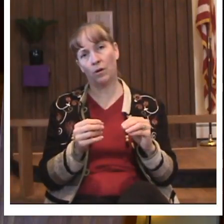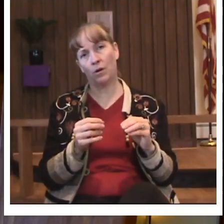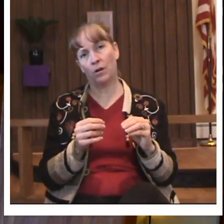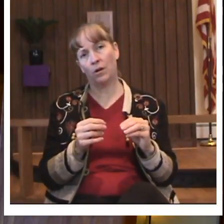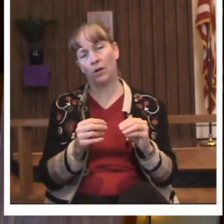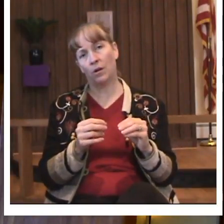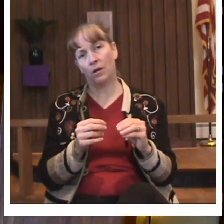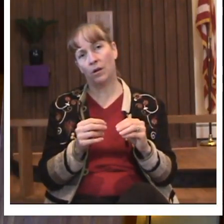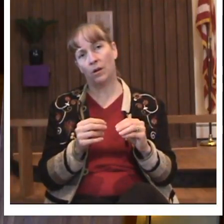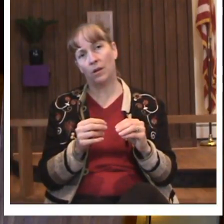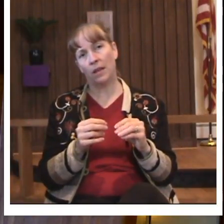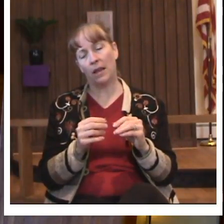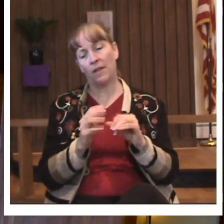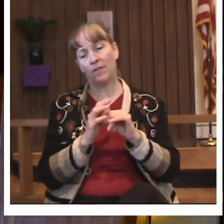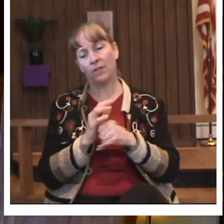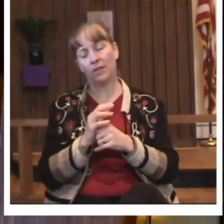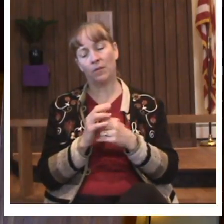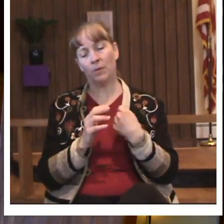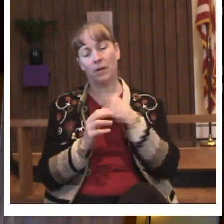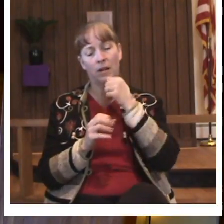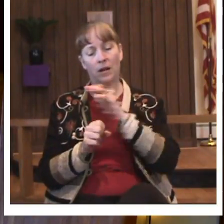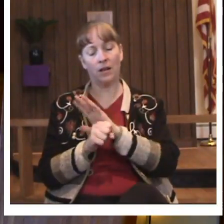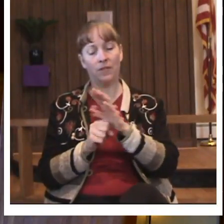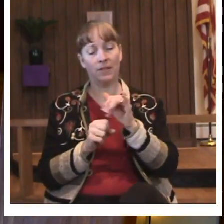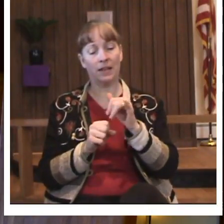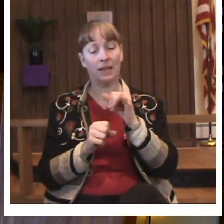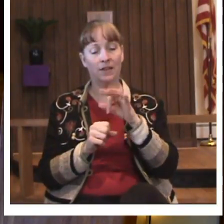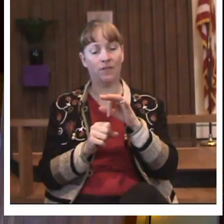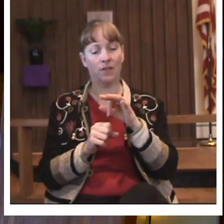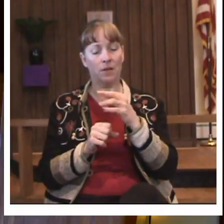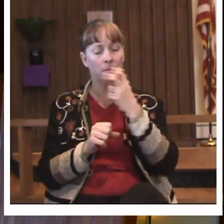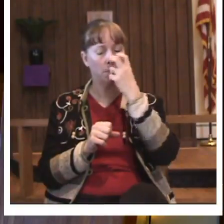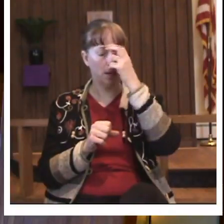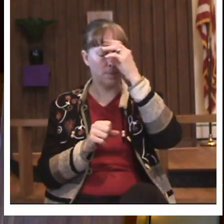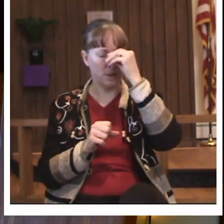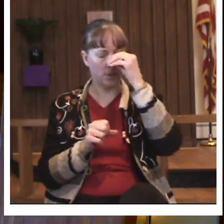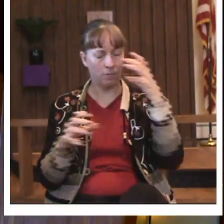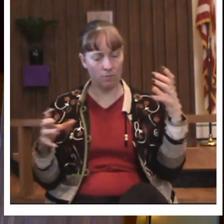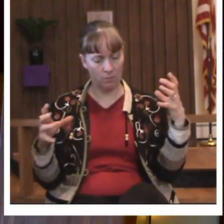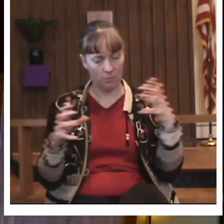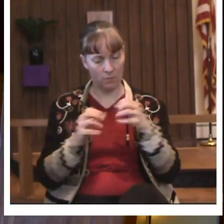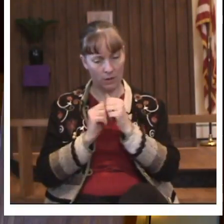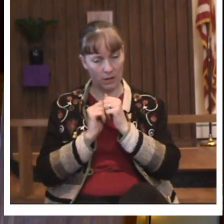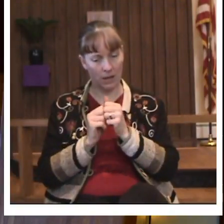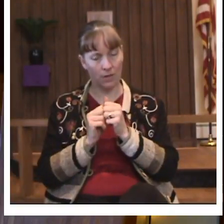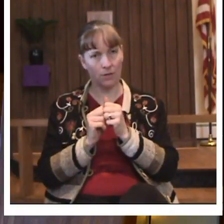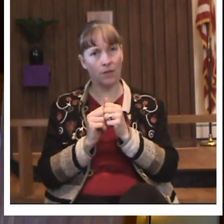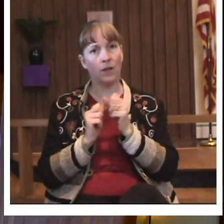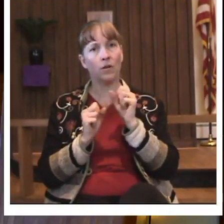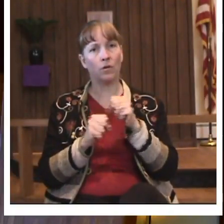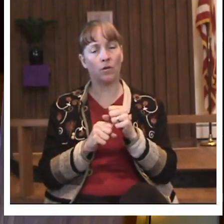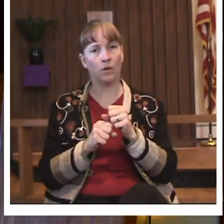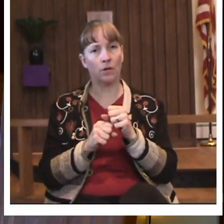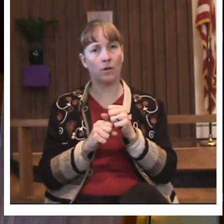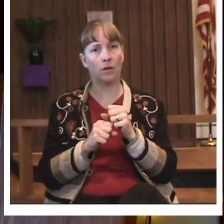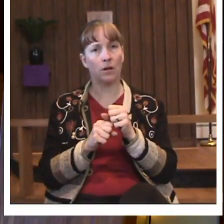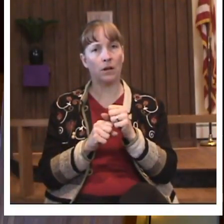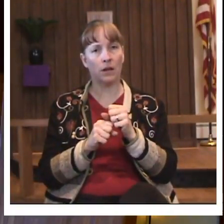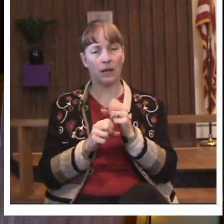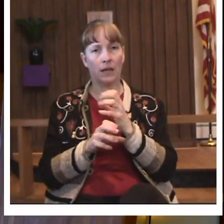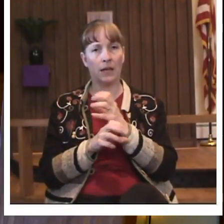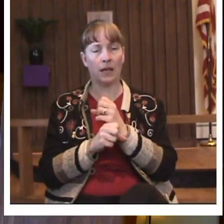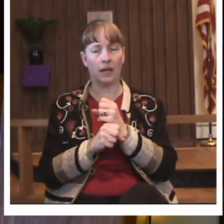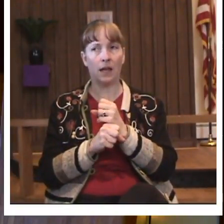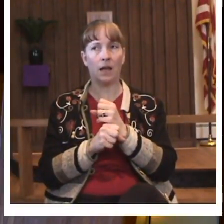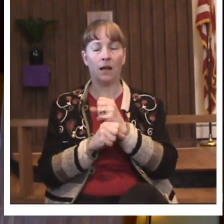inadequacy, is that if the blind men were to put their heads together, they could construct a picture